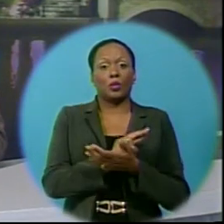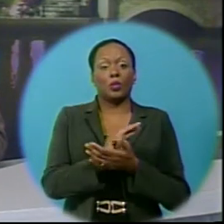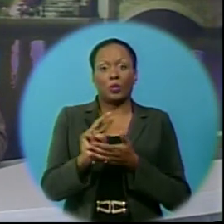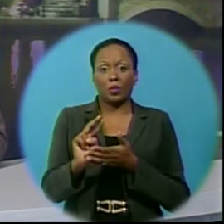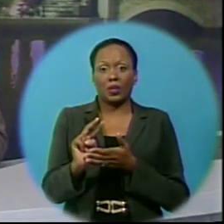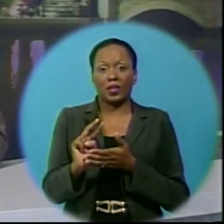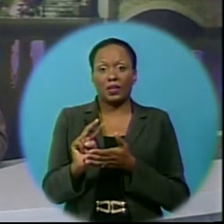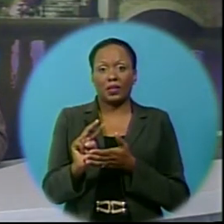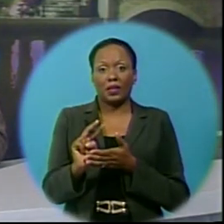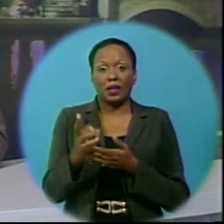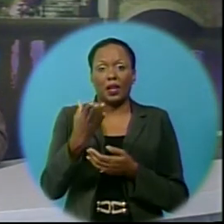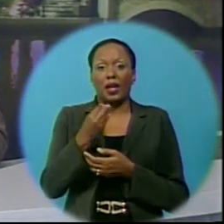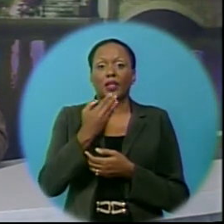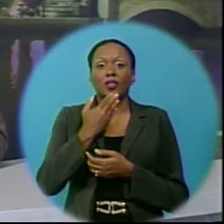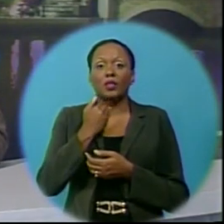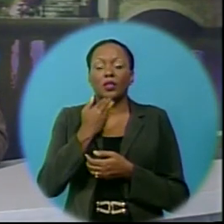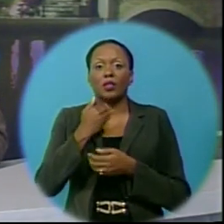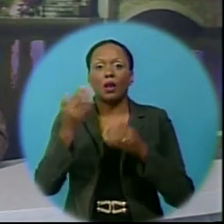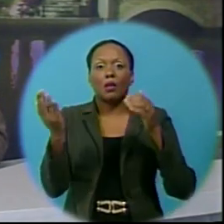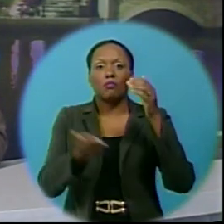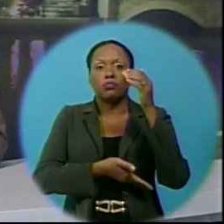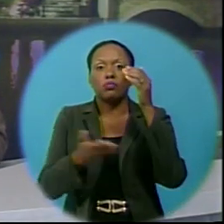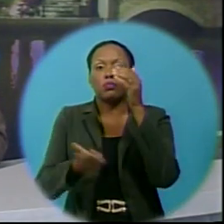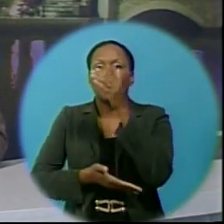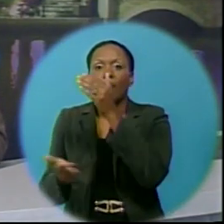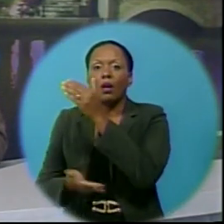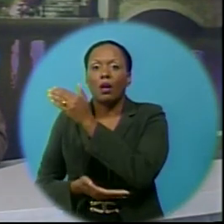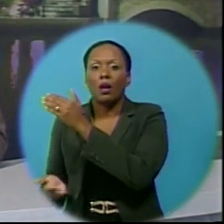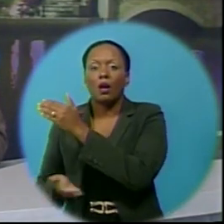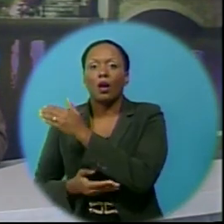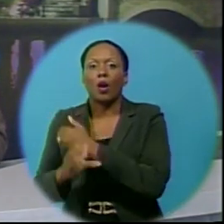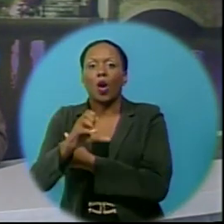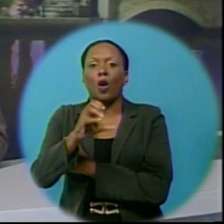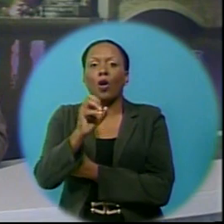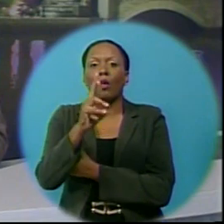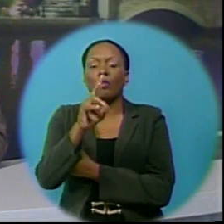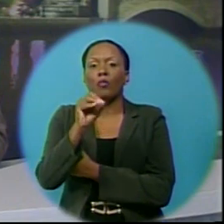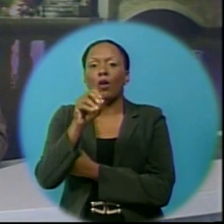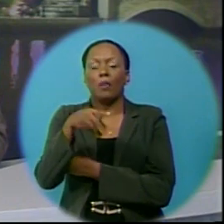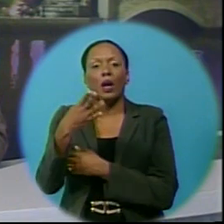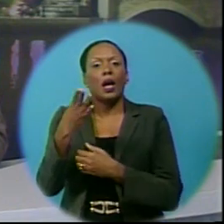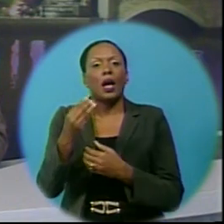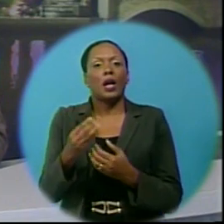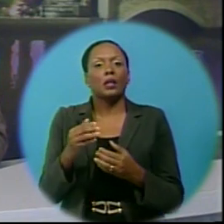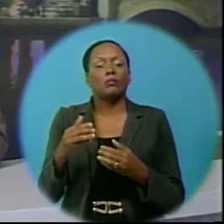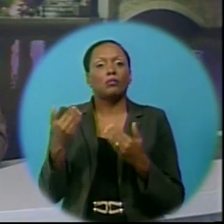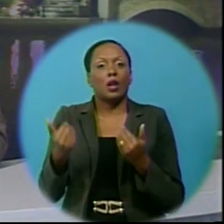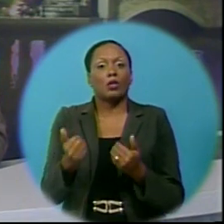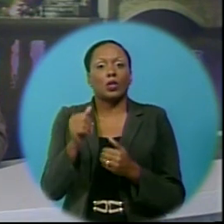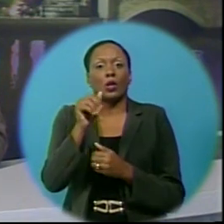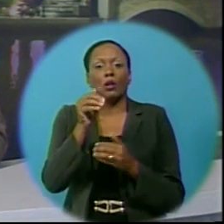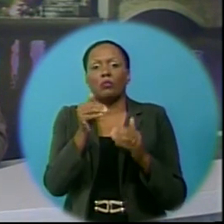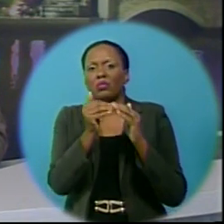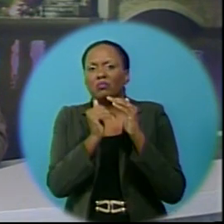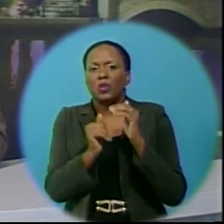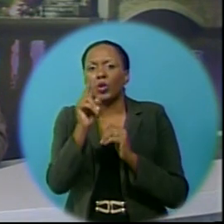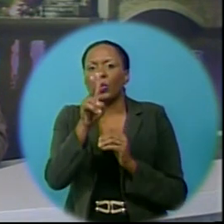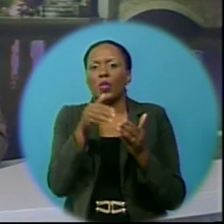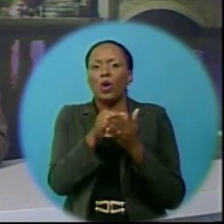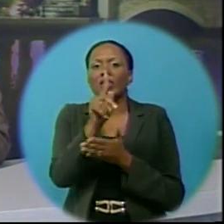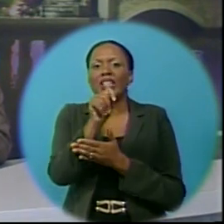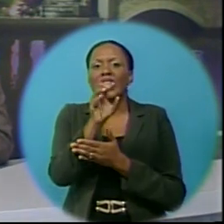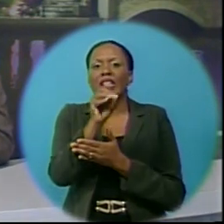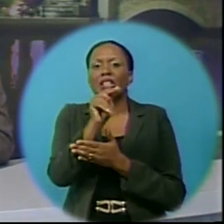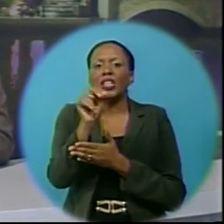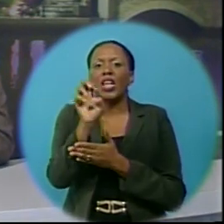After only 2 weeks of this year's sugar harvest, the 2015 crop has so far produced just under 2,000 tons of